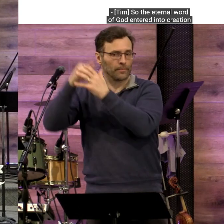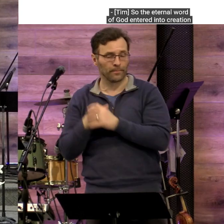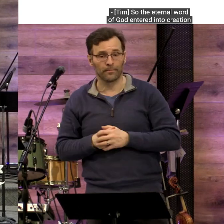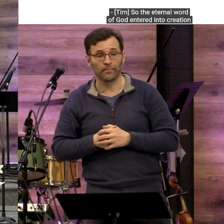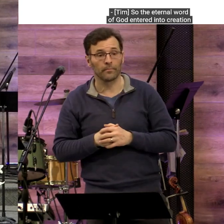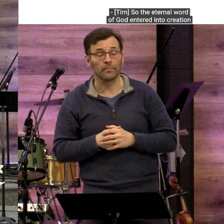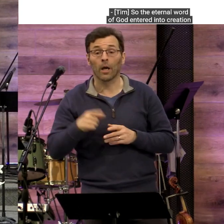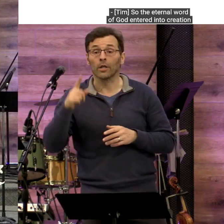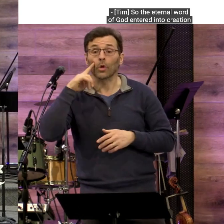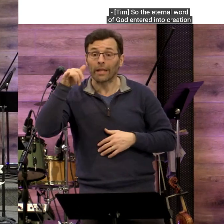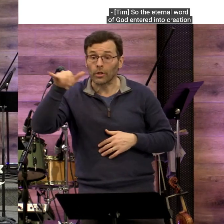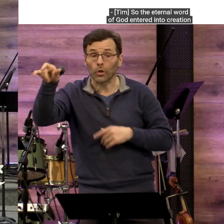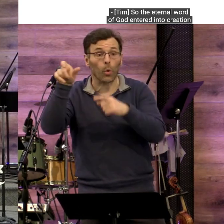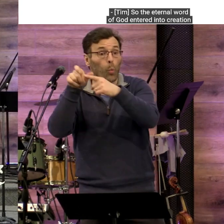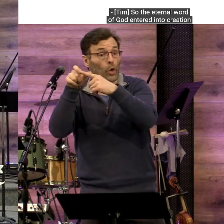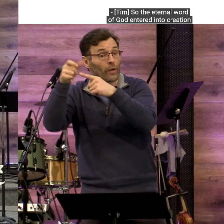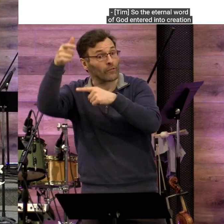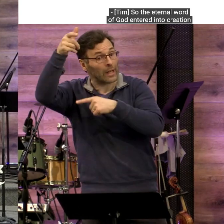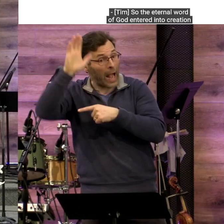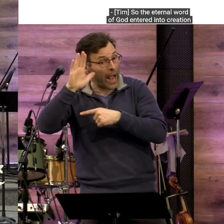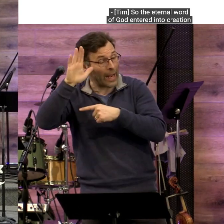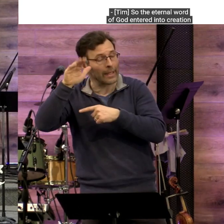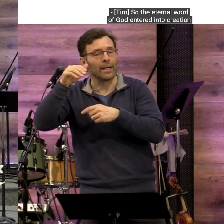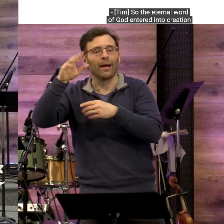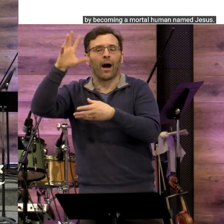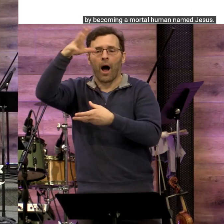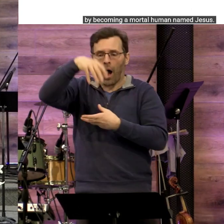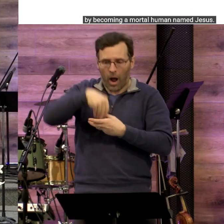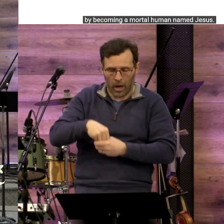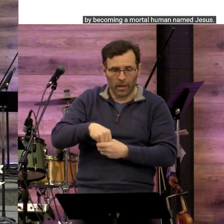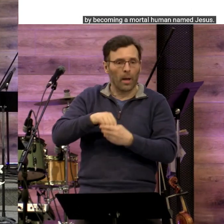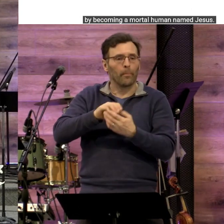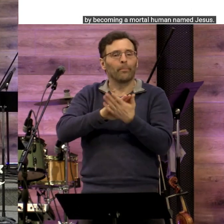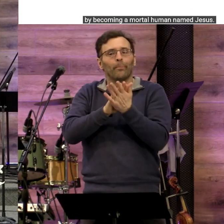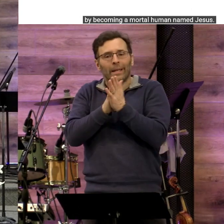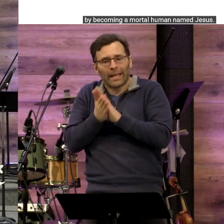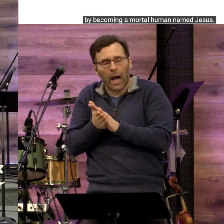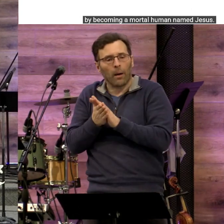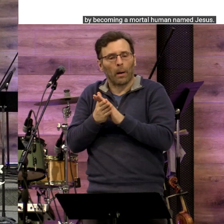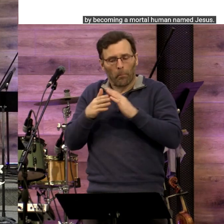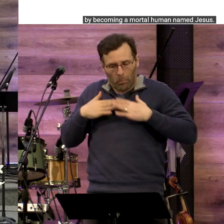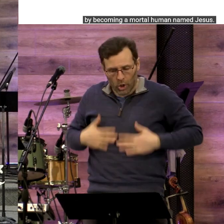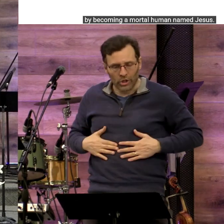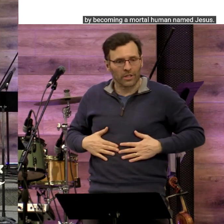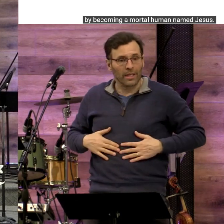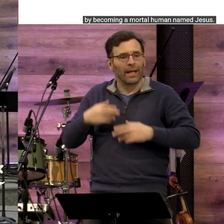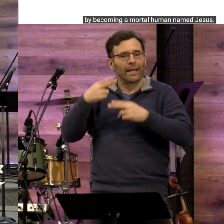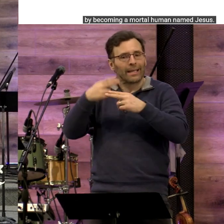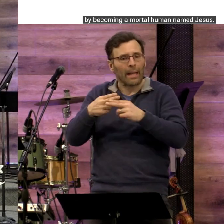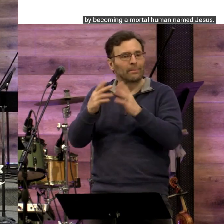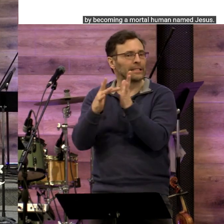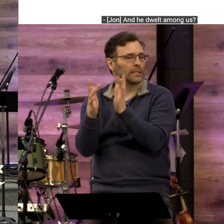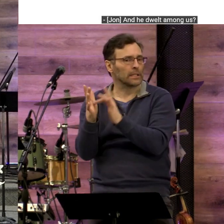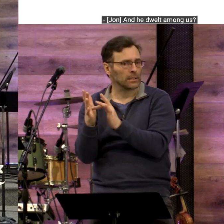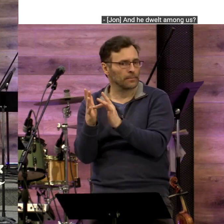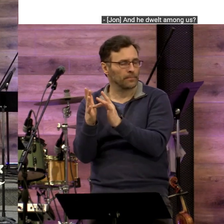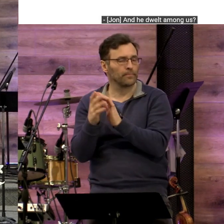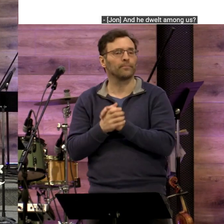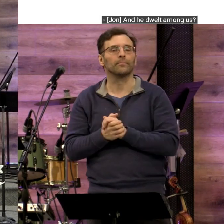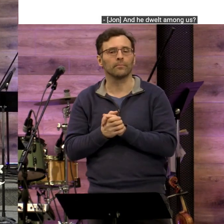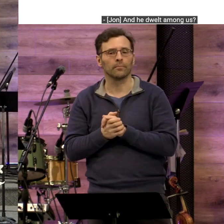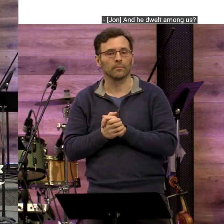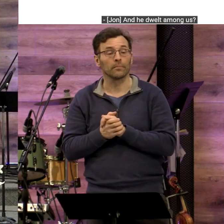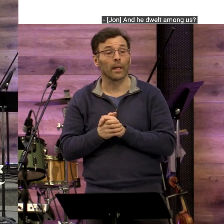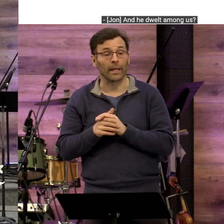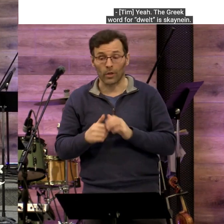the eternal word of God entered into creation by becoming a mortal human named Jesus. And he